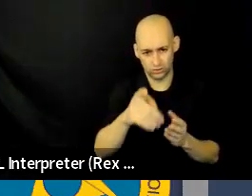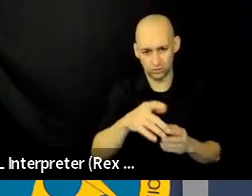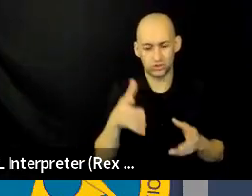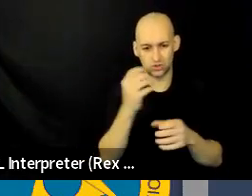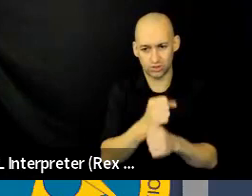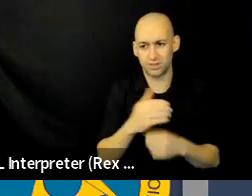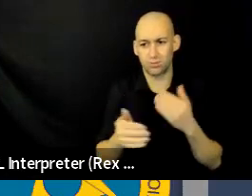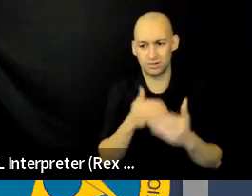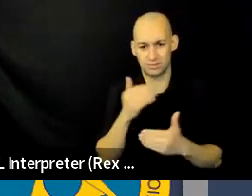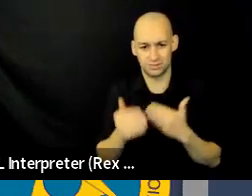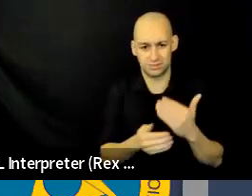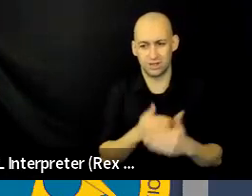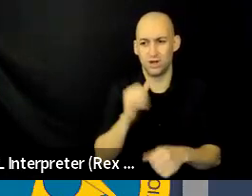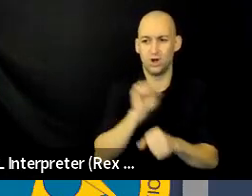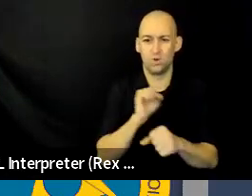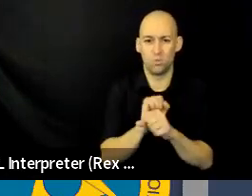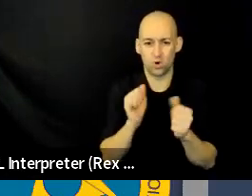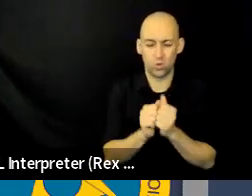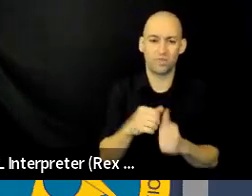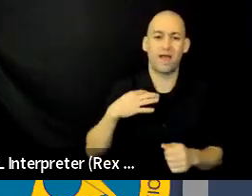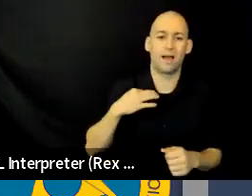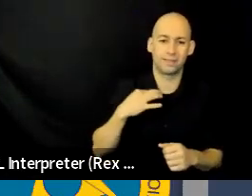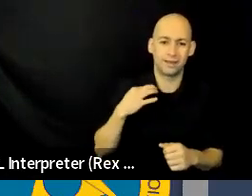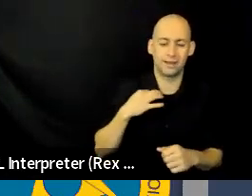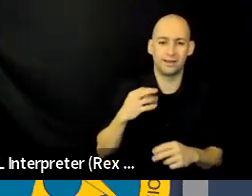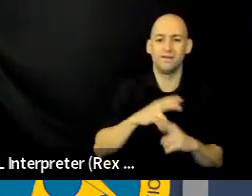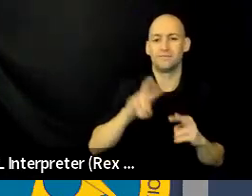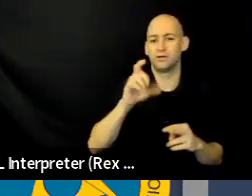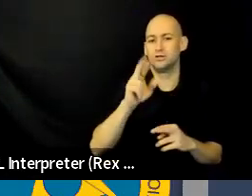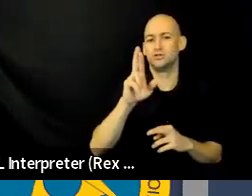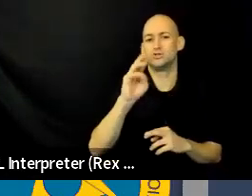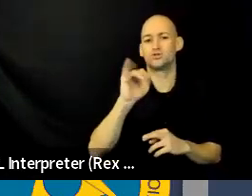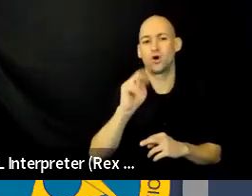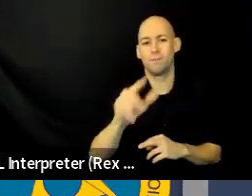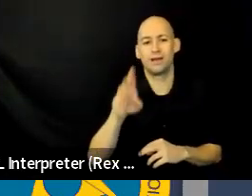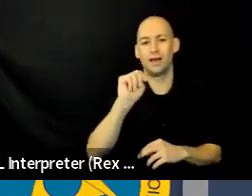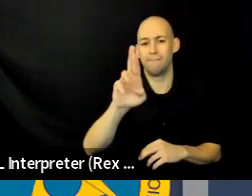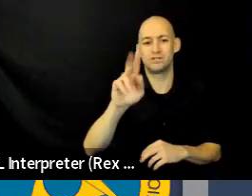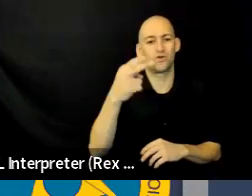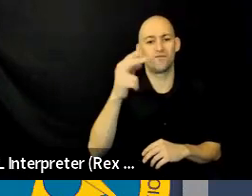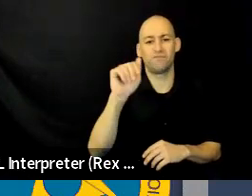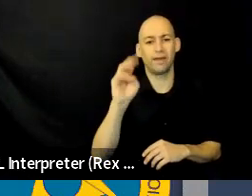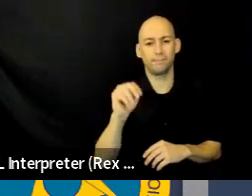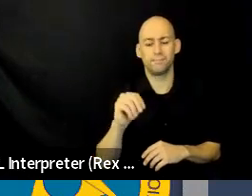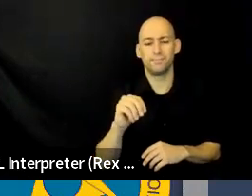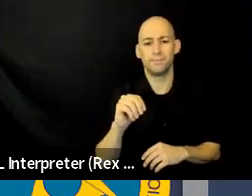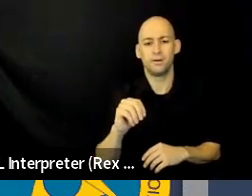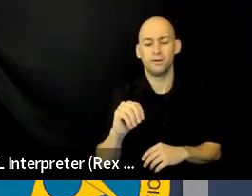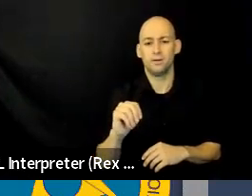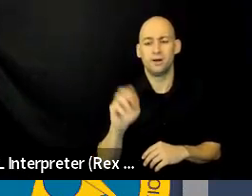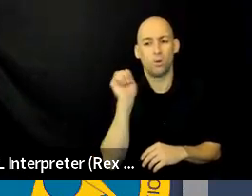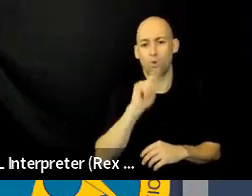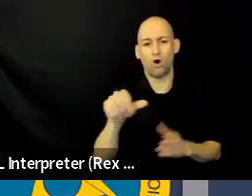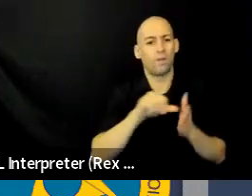process, work with the applicant, the very charming, Mr. Pham. We're all